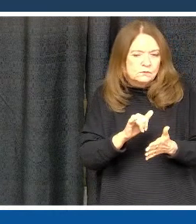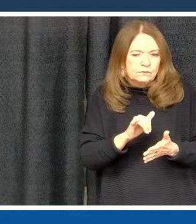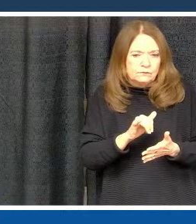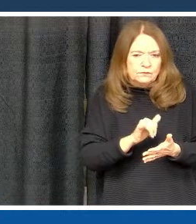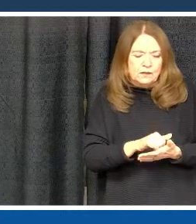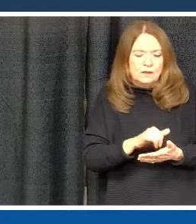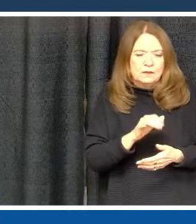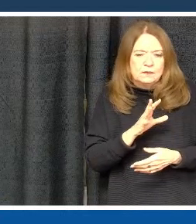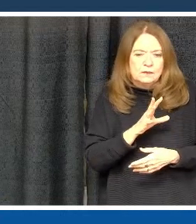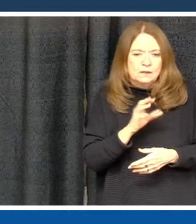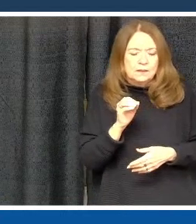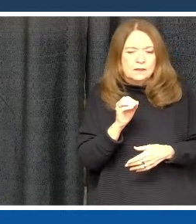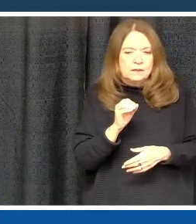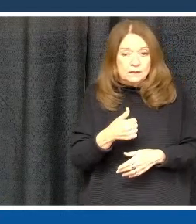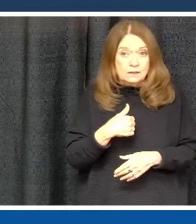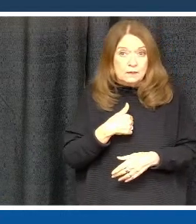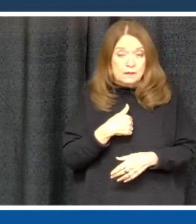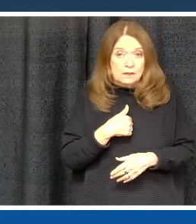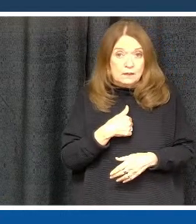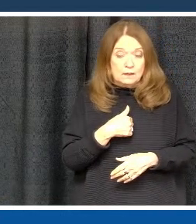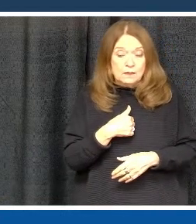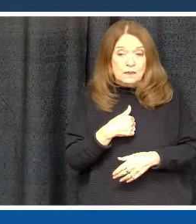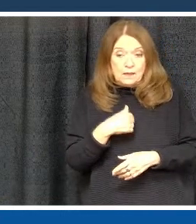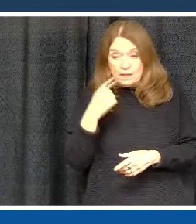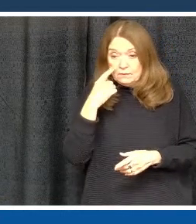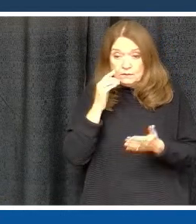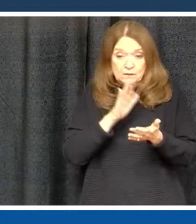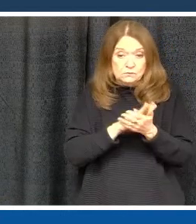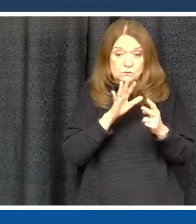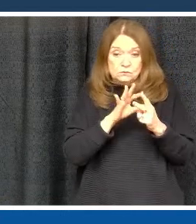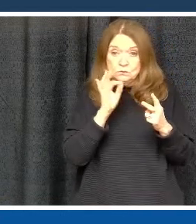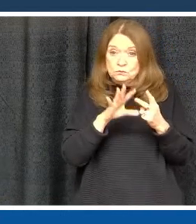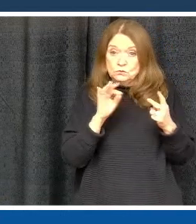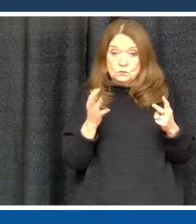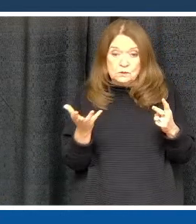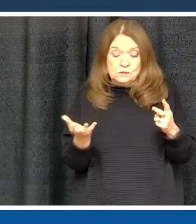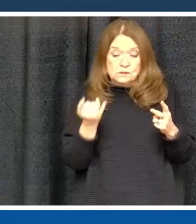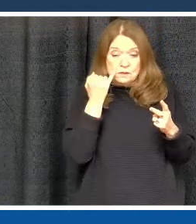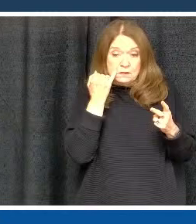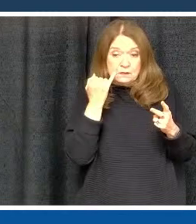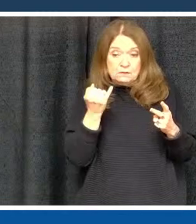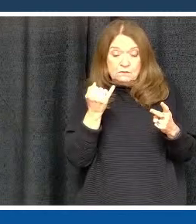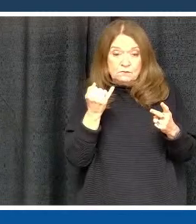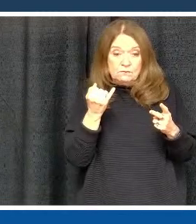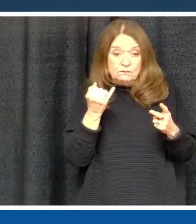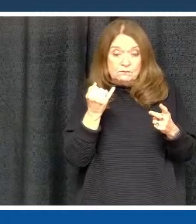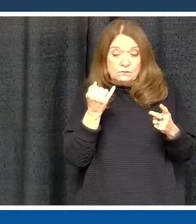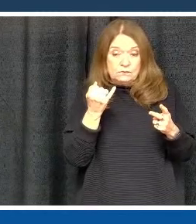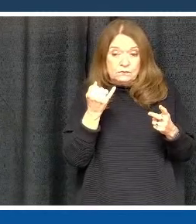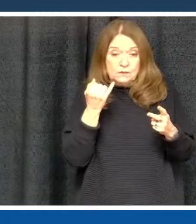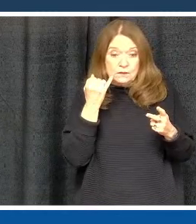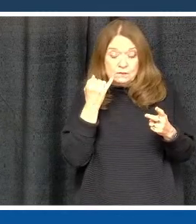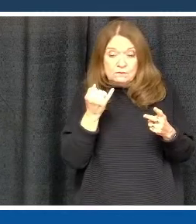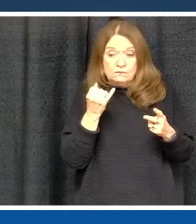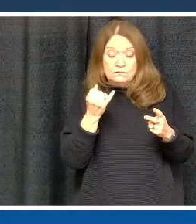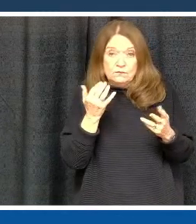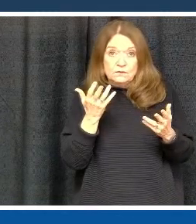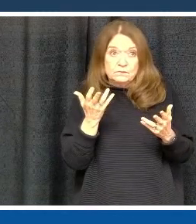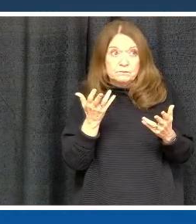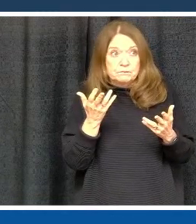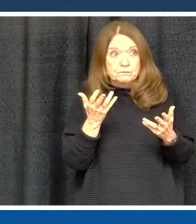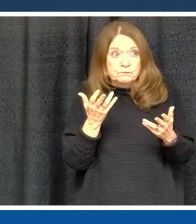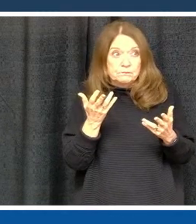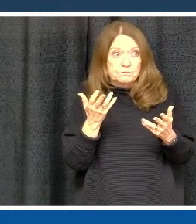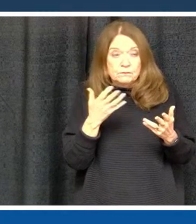and that I feel that school choice is if any of y'all could give me a better